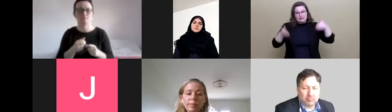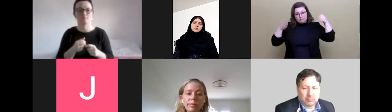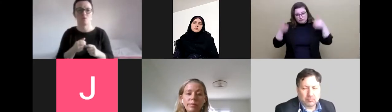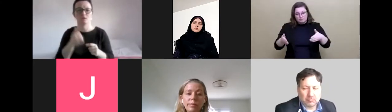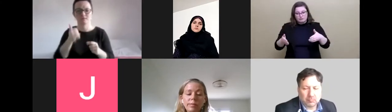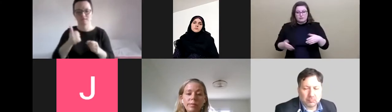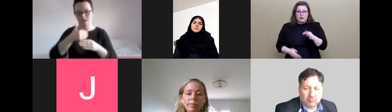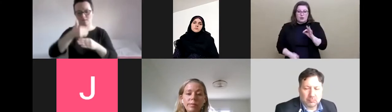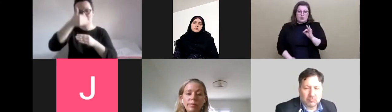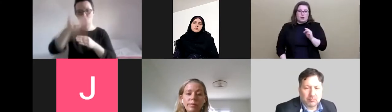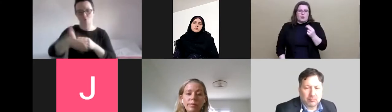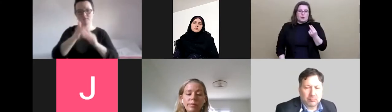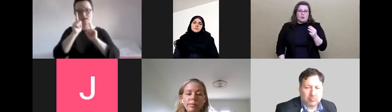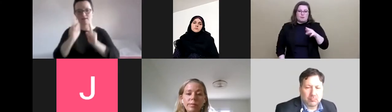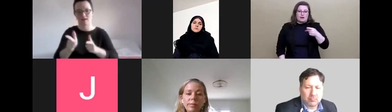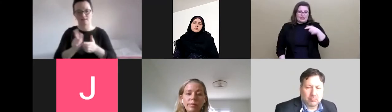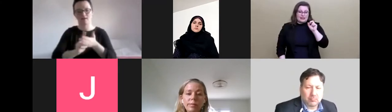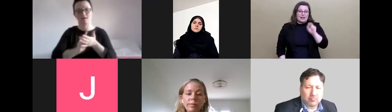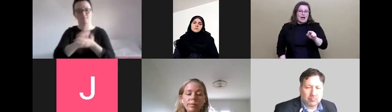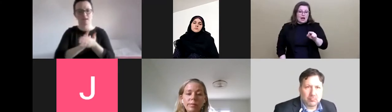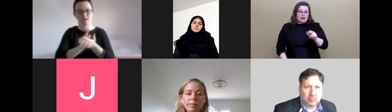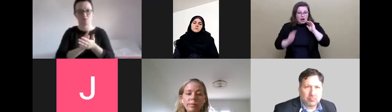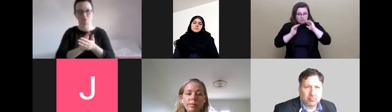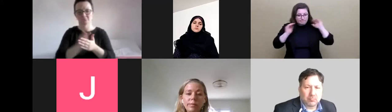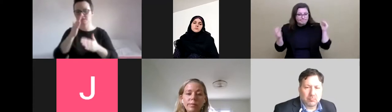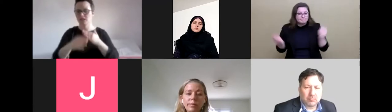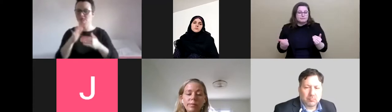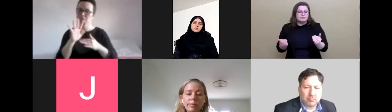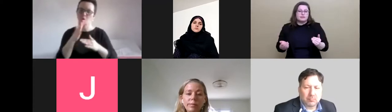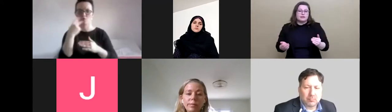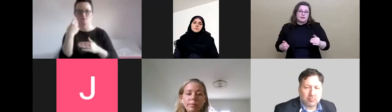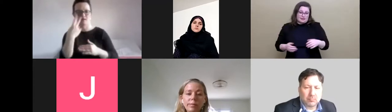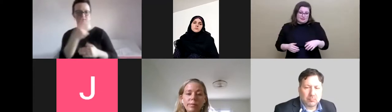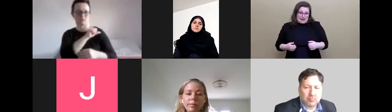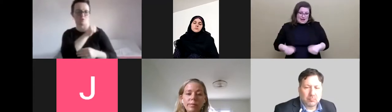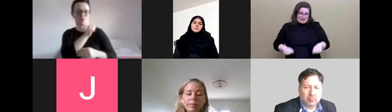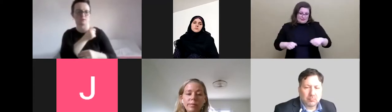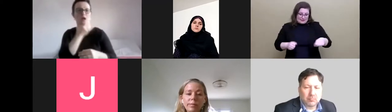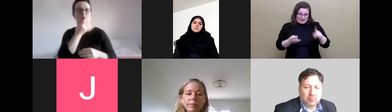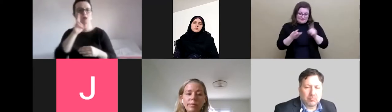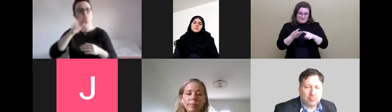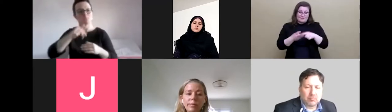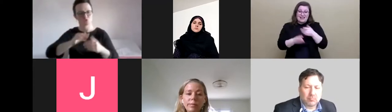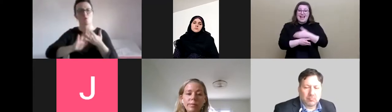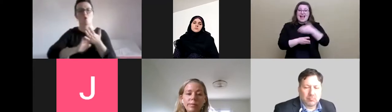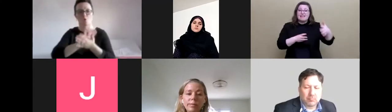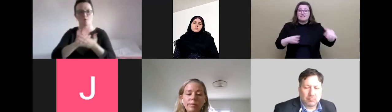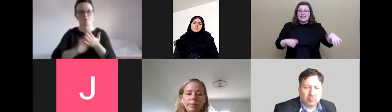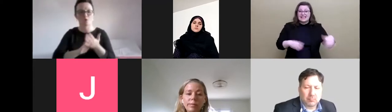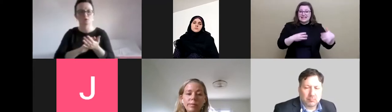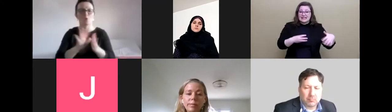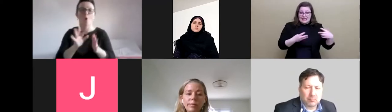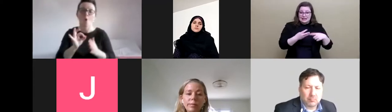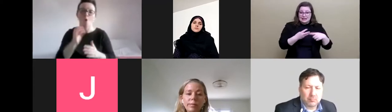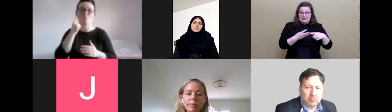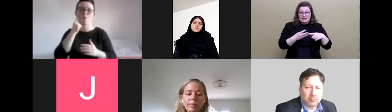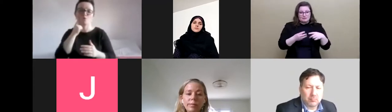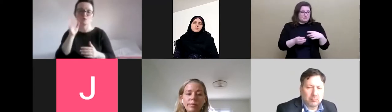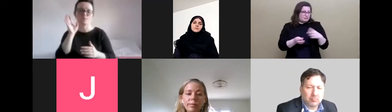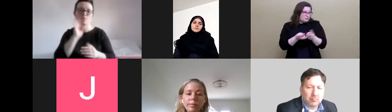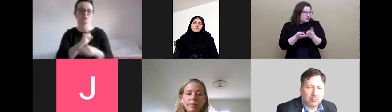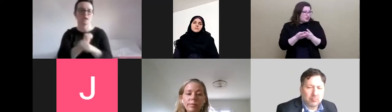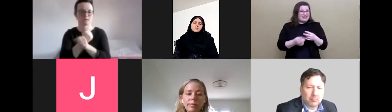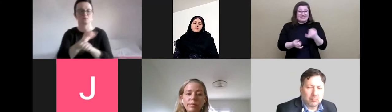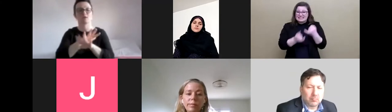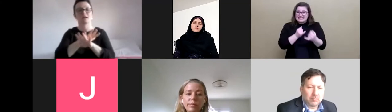humanitarian activities. And also there is the post-war period, the past 20 and more